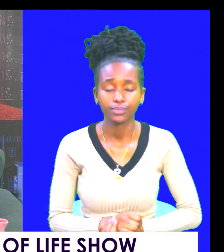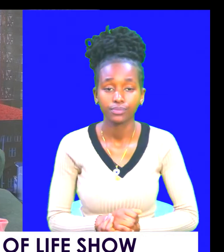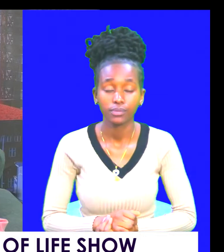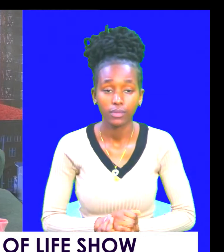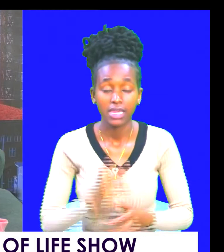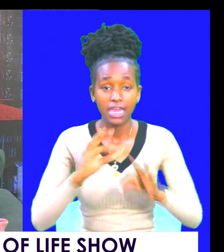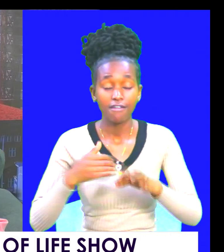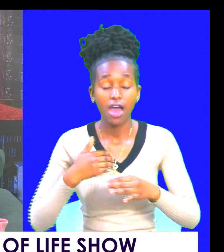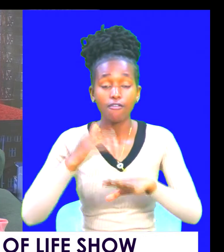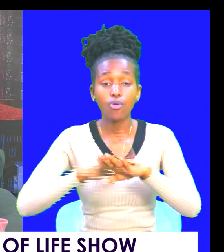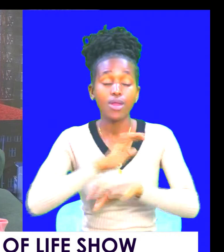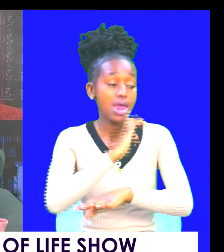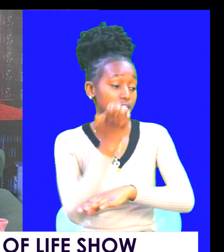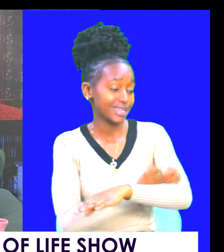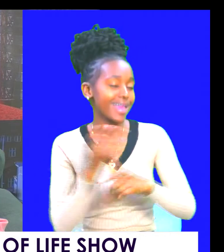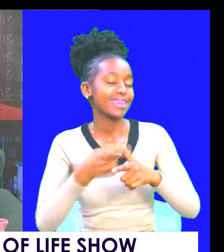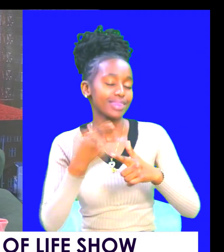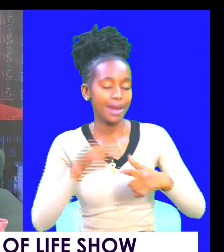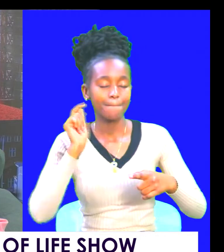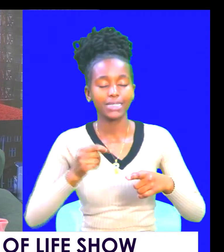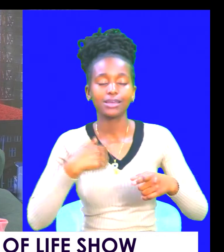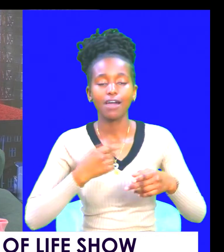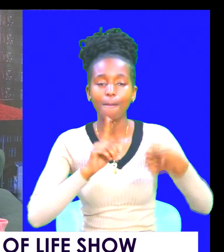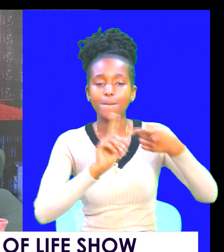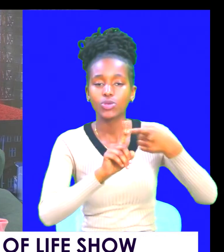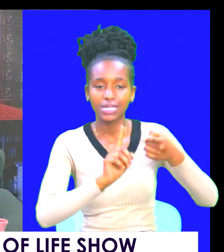Energy is attracted to positivity.